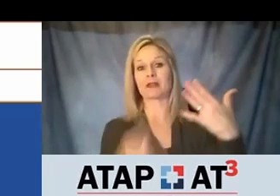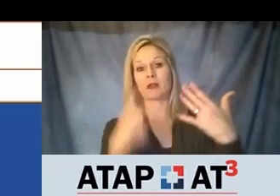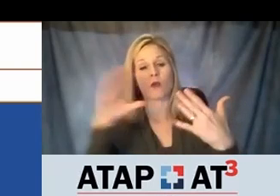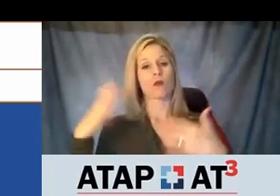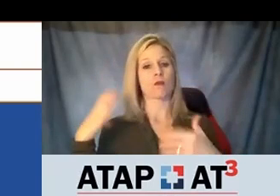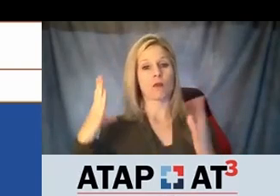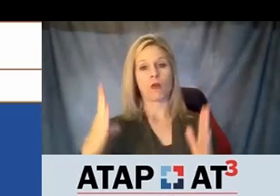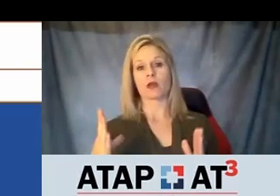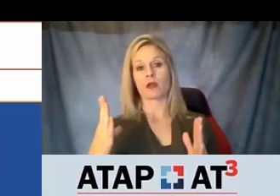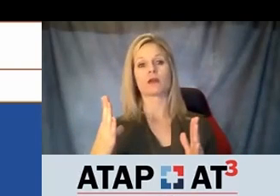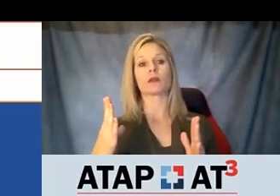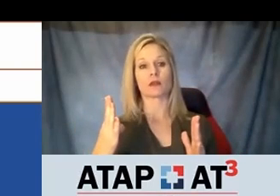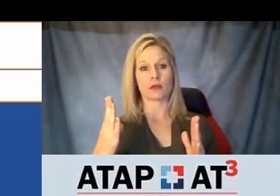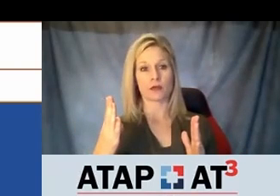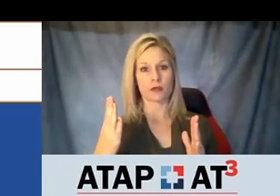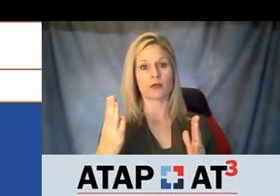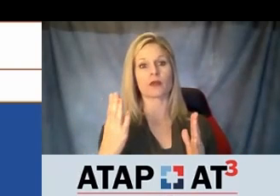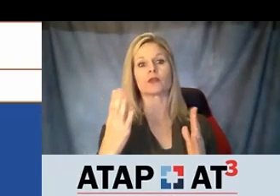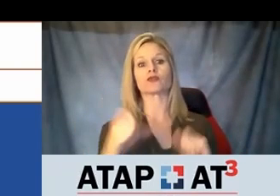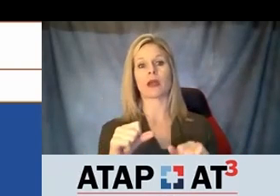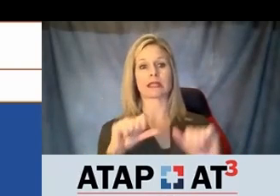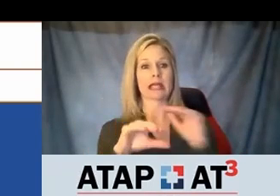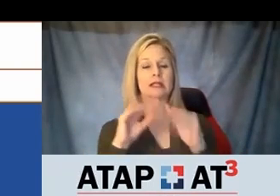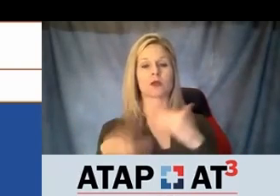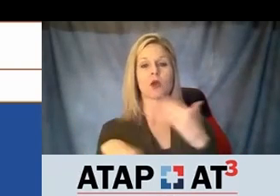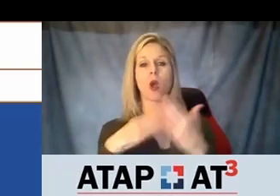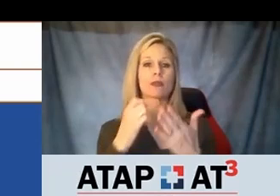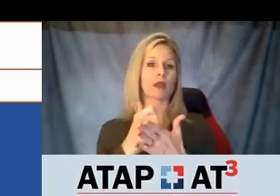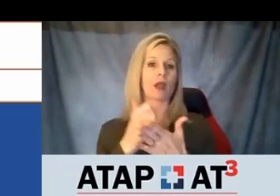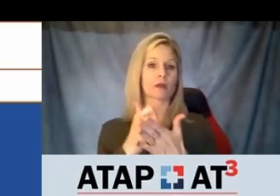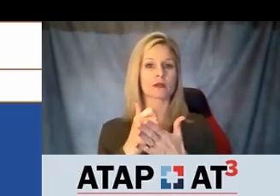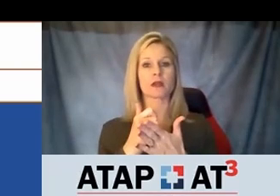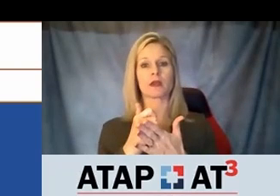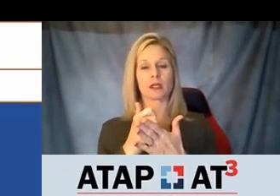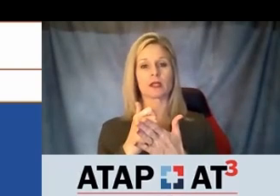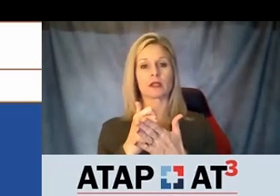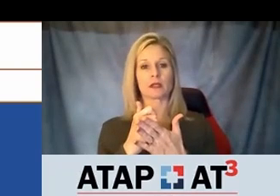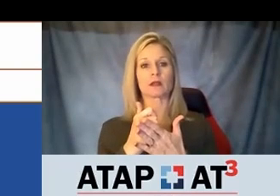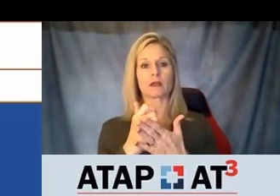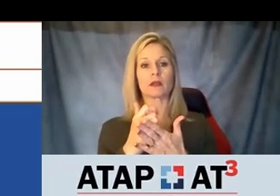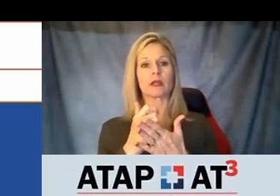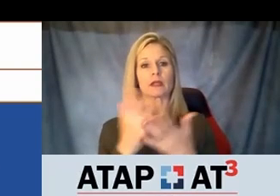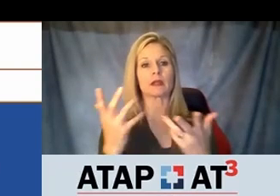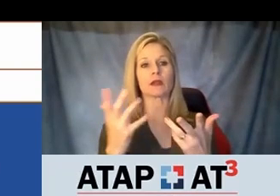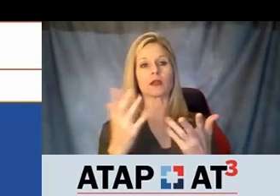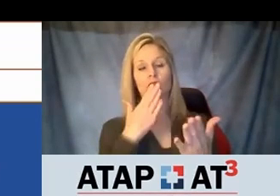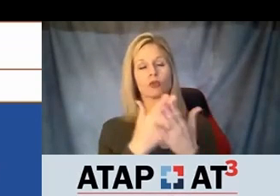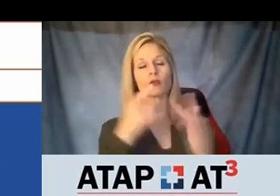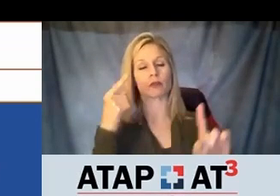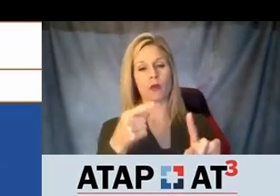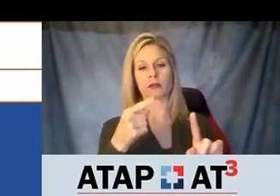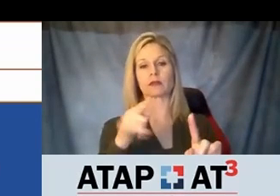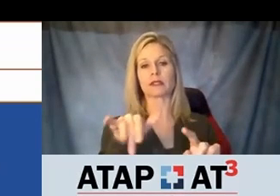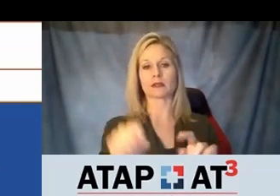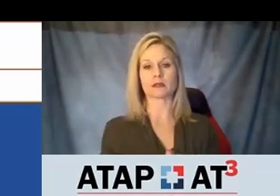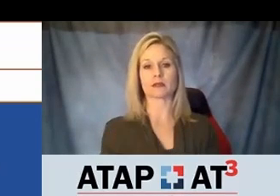employer and try to insist that all the accommodations listed must be in place. That's a good point, Linda. Absolutely.